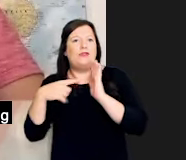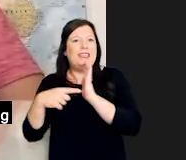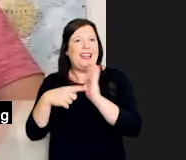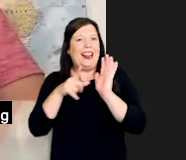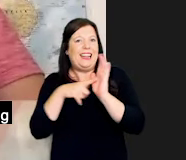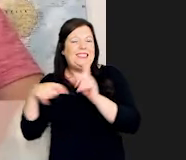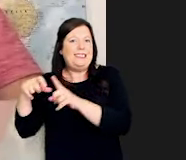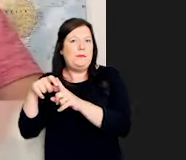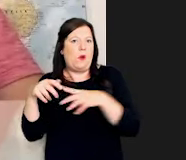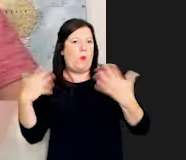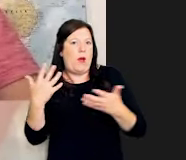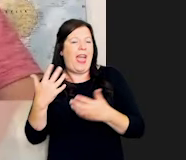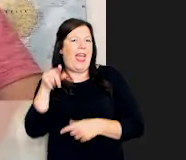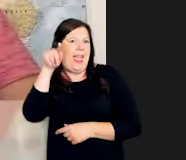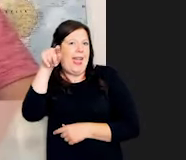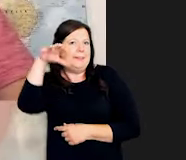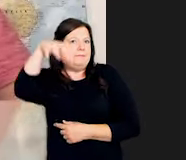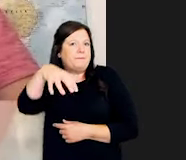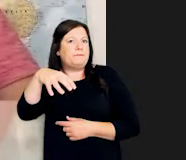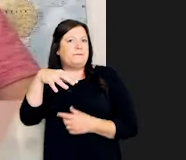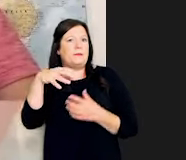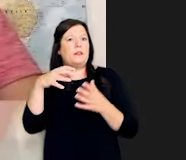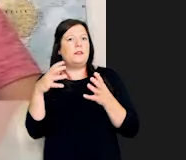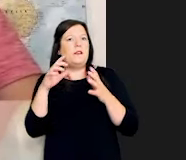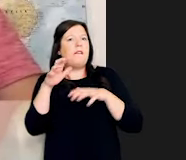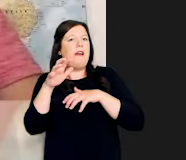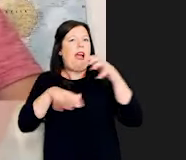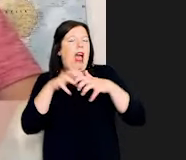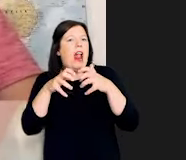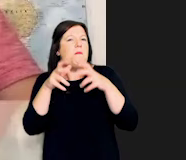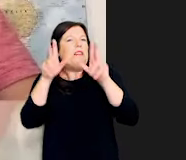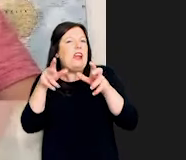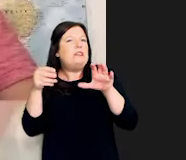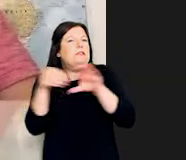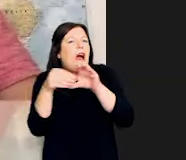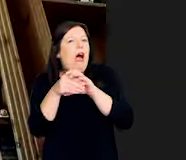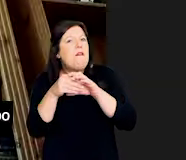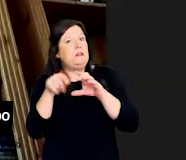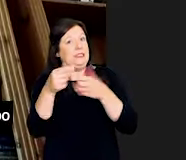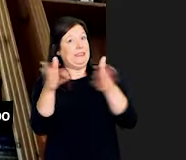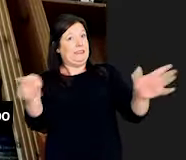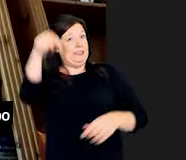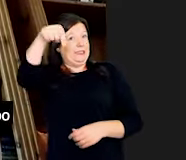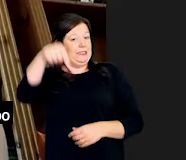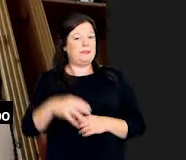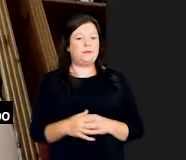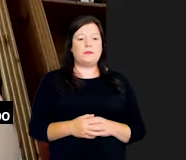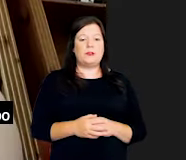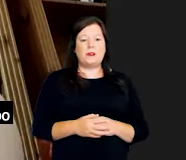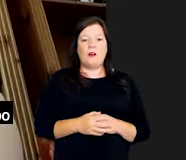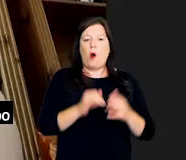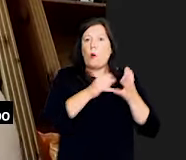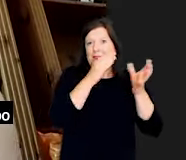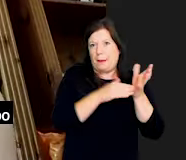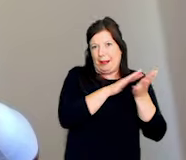Lily Deeming at the opening of Get Stuffed the Taxidermists. Oh yes, Sam Hickleberry was